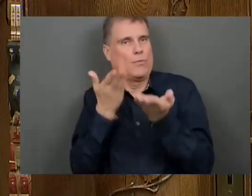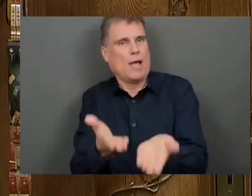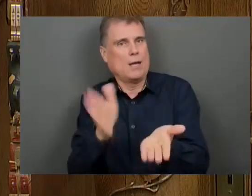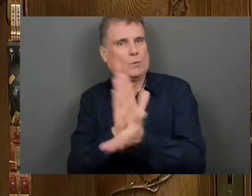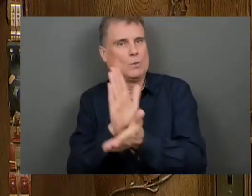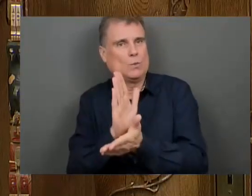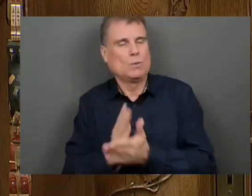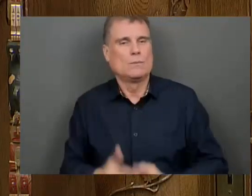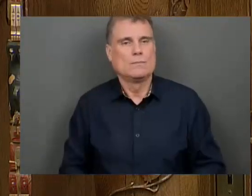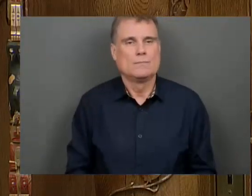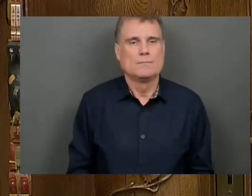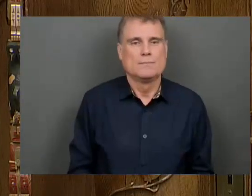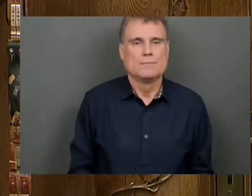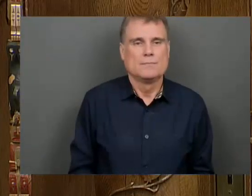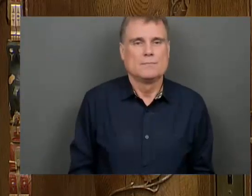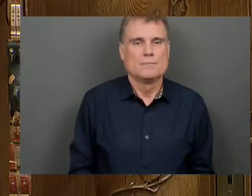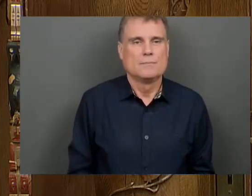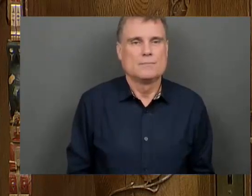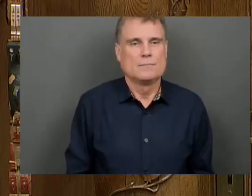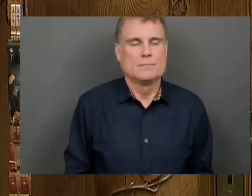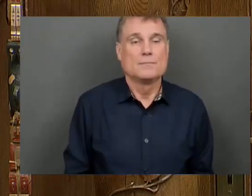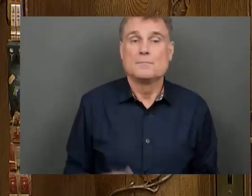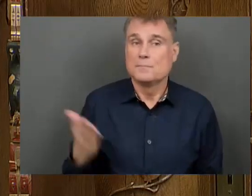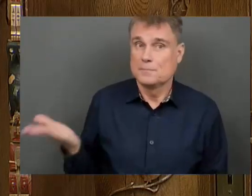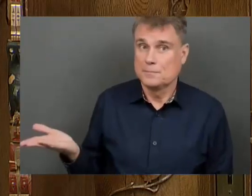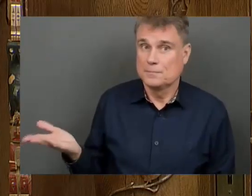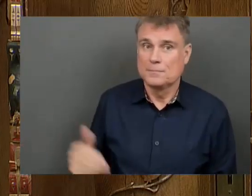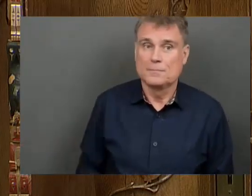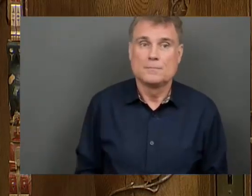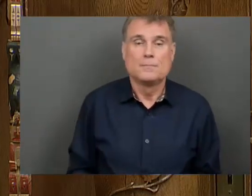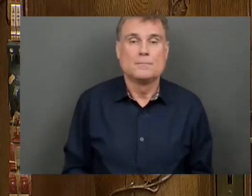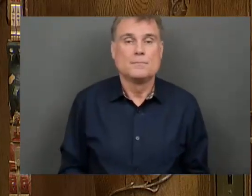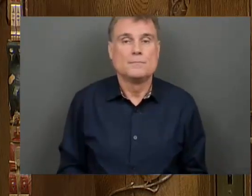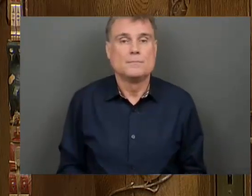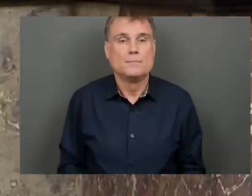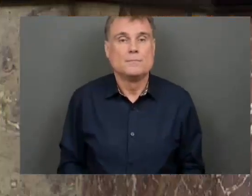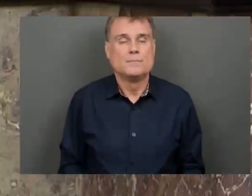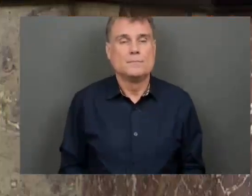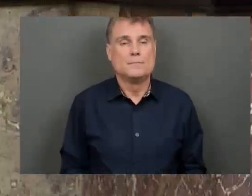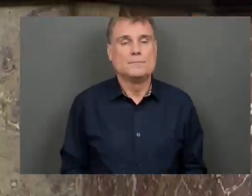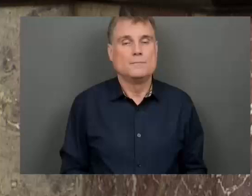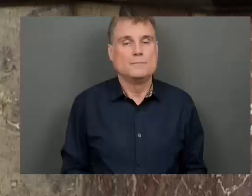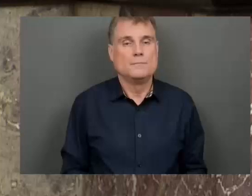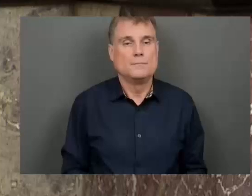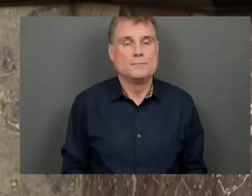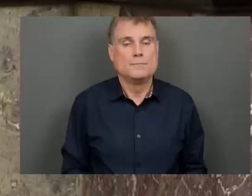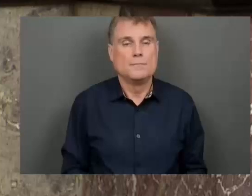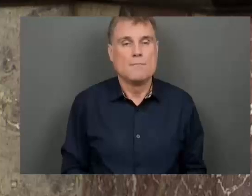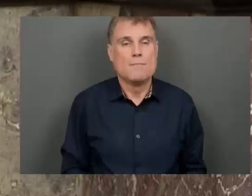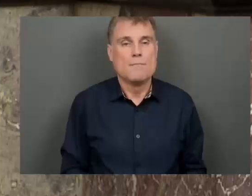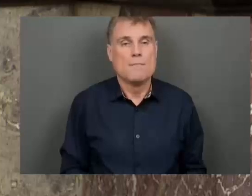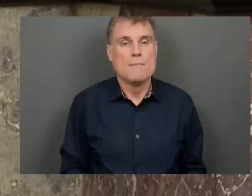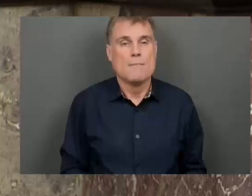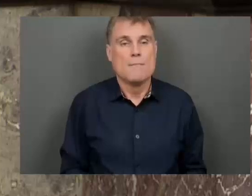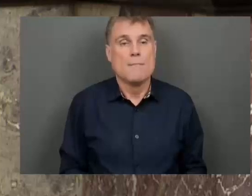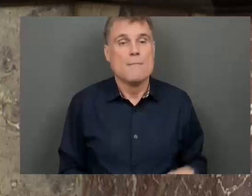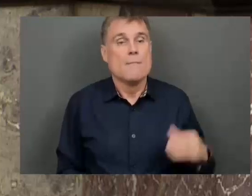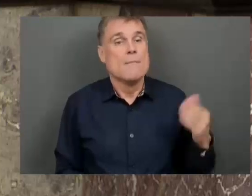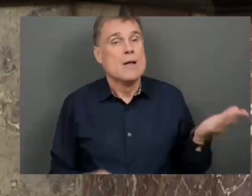Member for Columbia River Revelstoke. Thank you, Mr. Speaker. Mr. Speaker, the CEO at Community Living BC